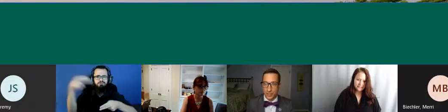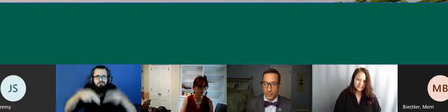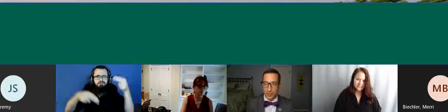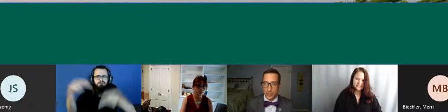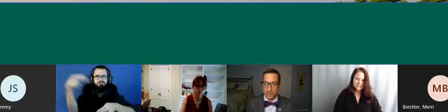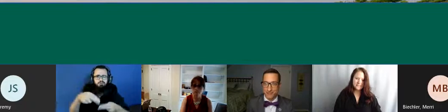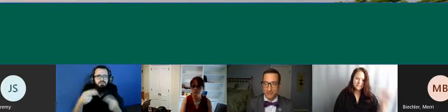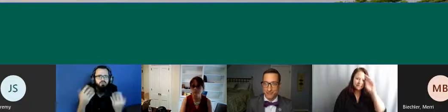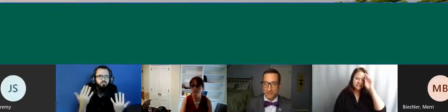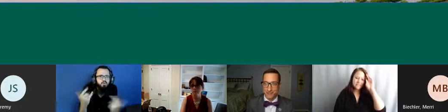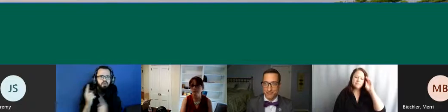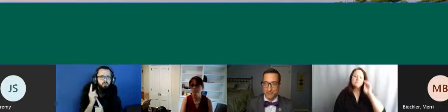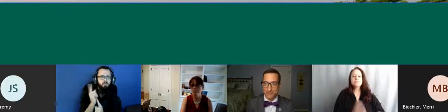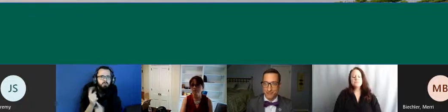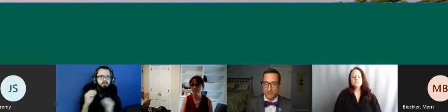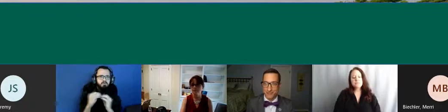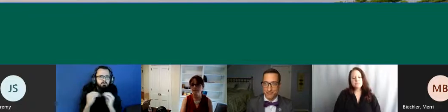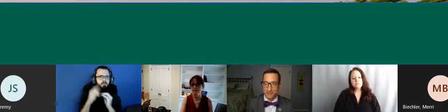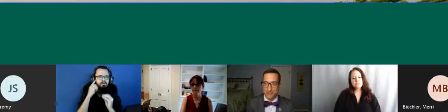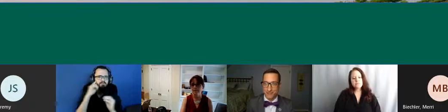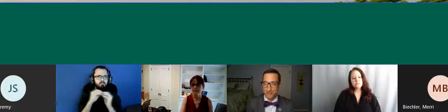started here in just a minute.